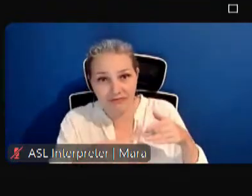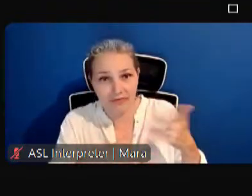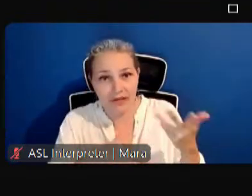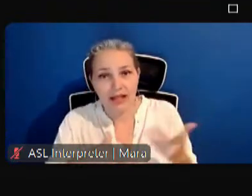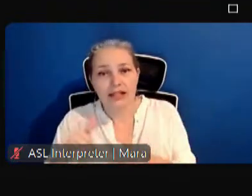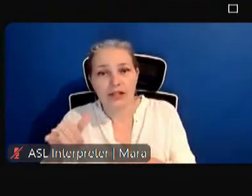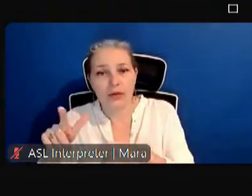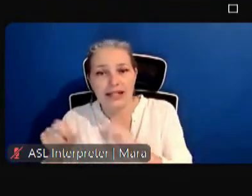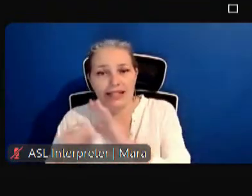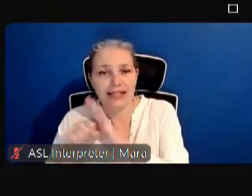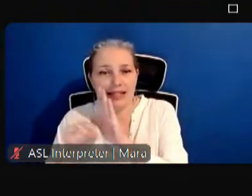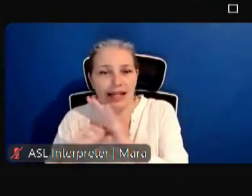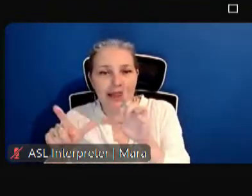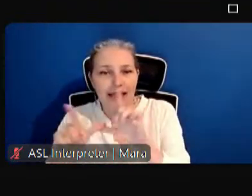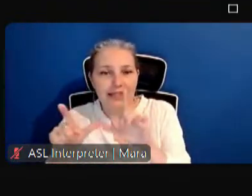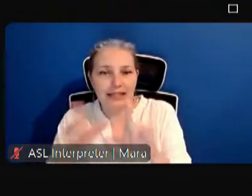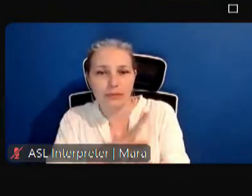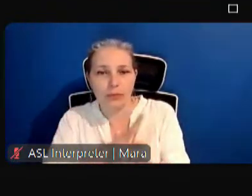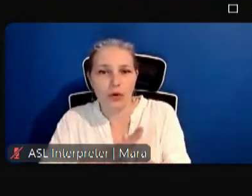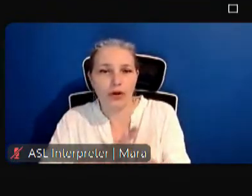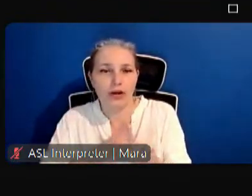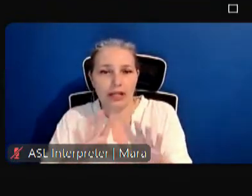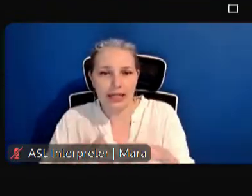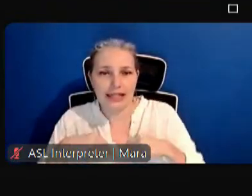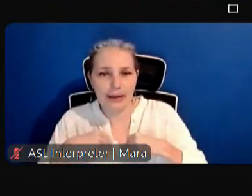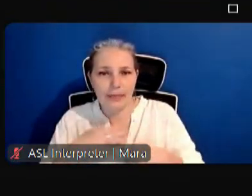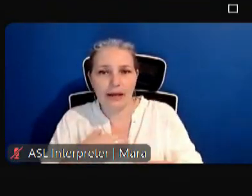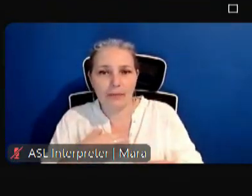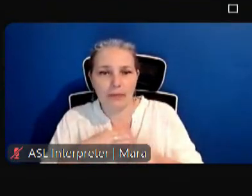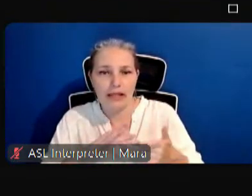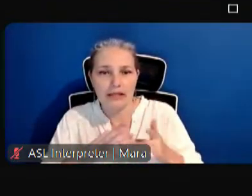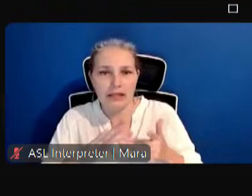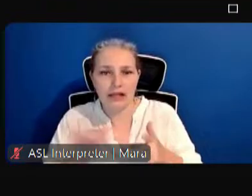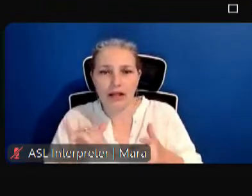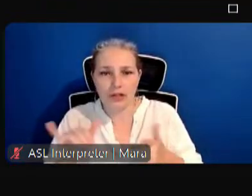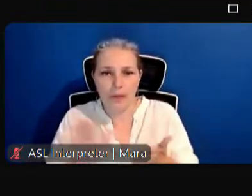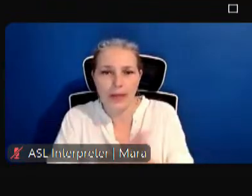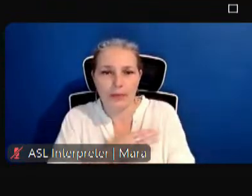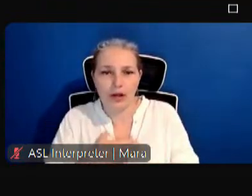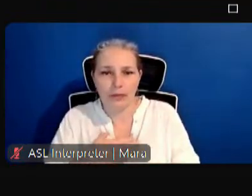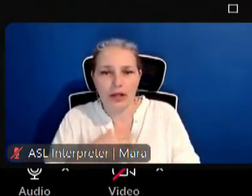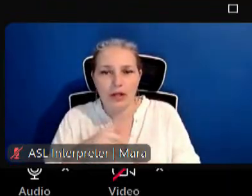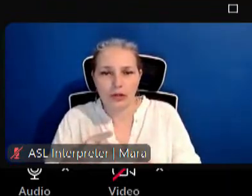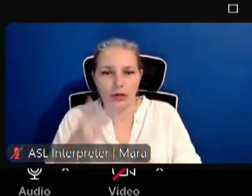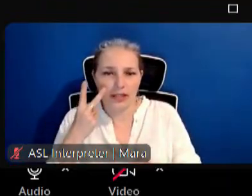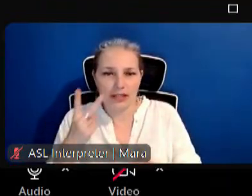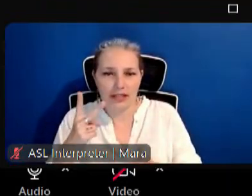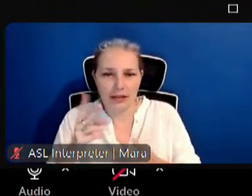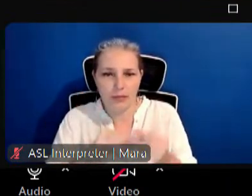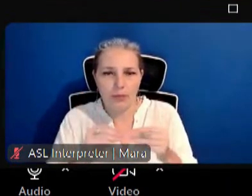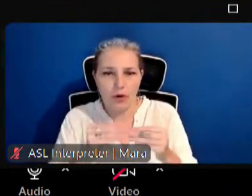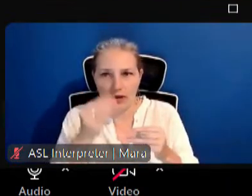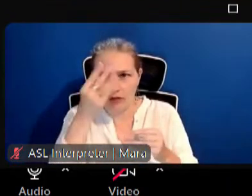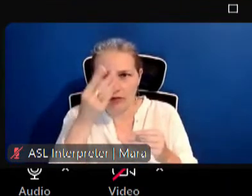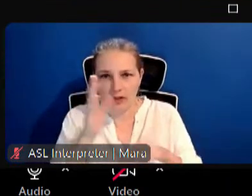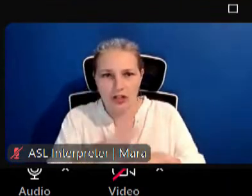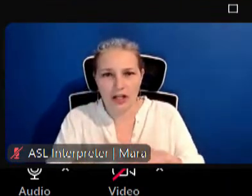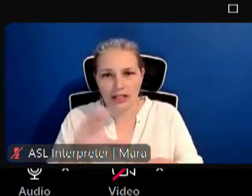online, and they do accept paper complaints. Information for that can be found on the CSLB website. Next slide, please.